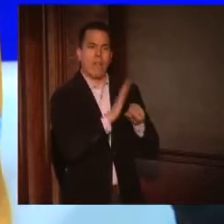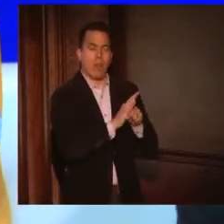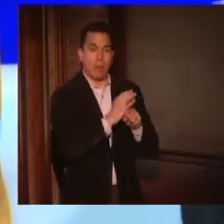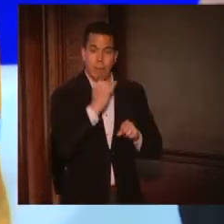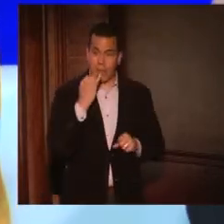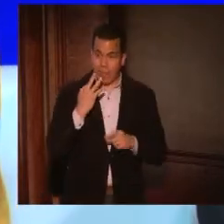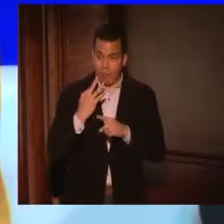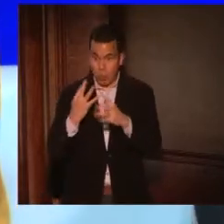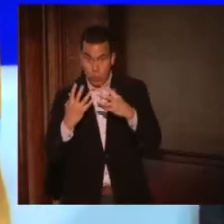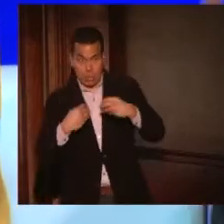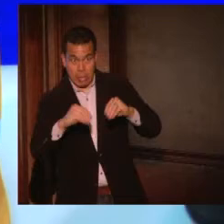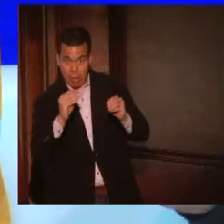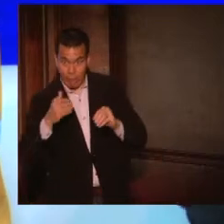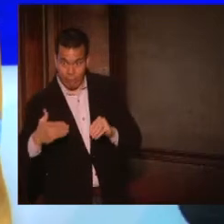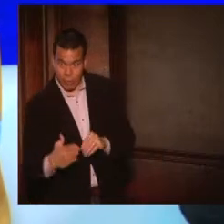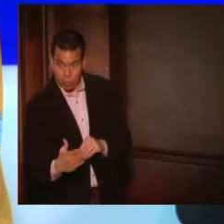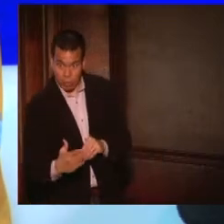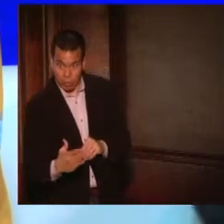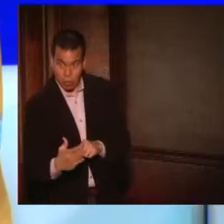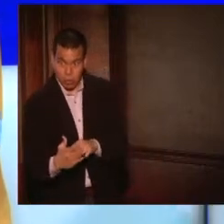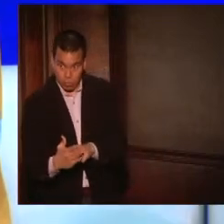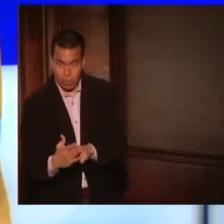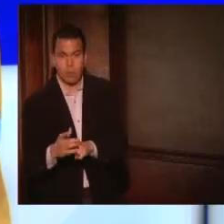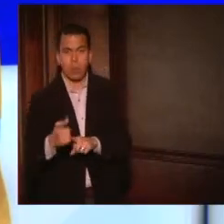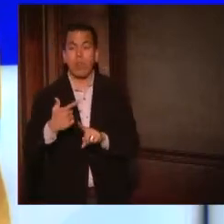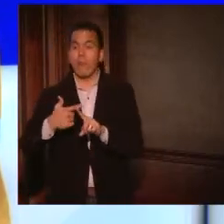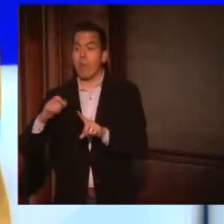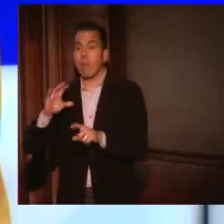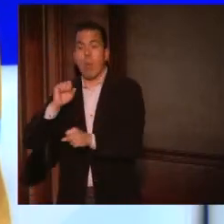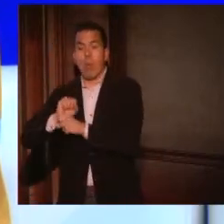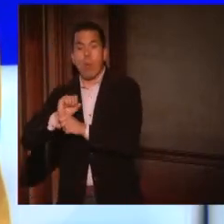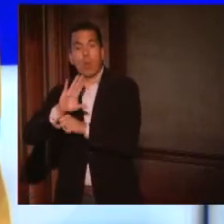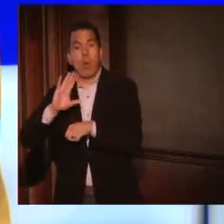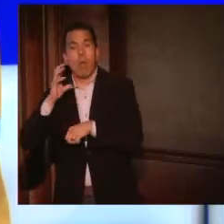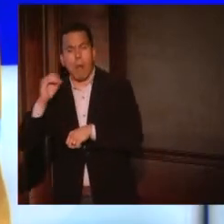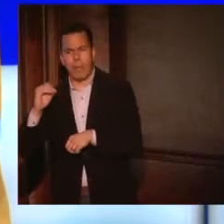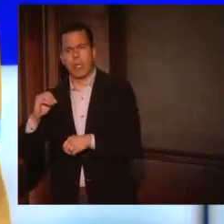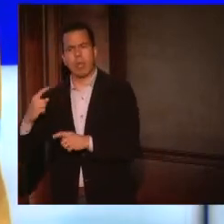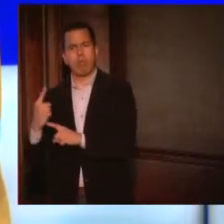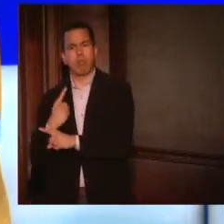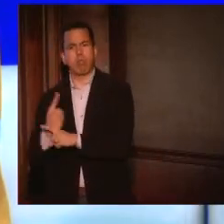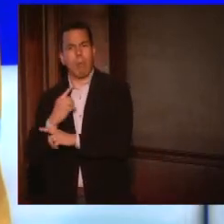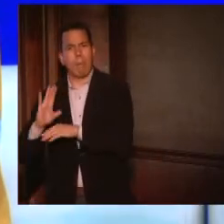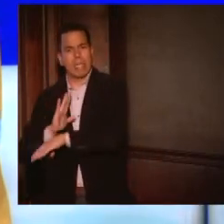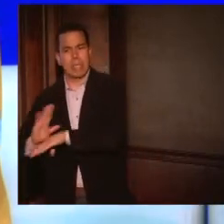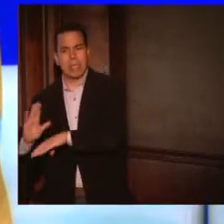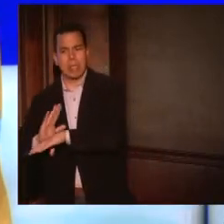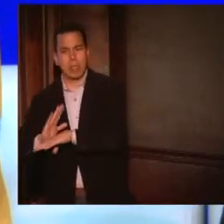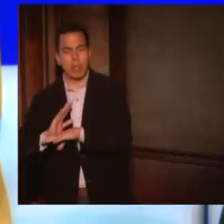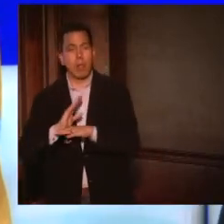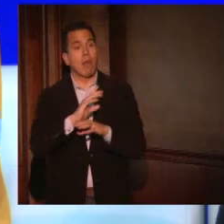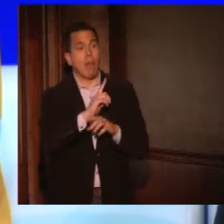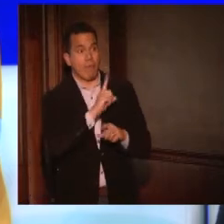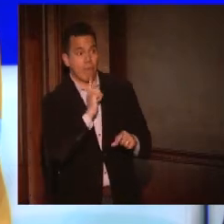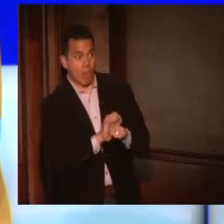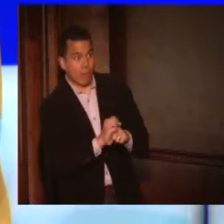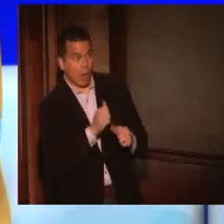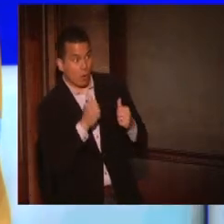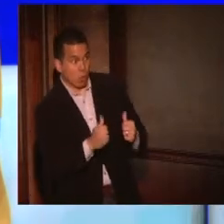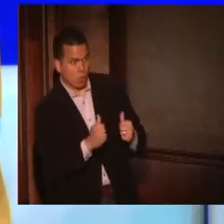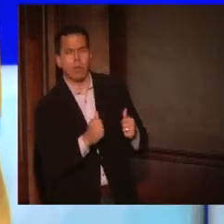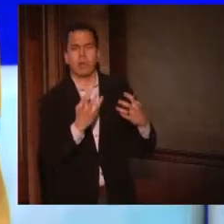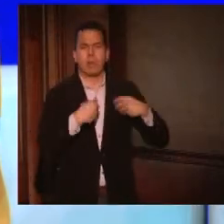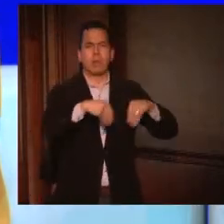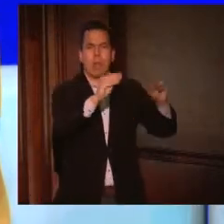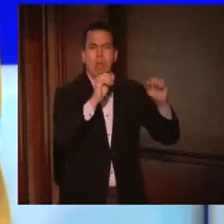license, meaning you are not using slave labor in the fishing market. And this is empowering for a number of reasons. One, it opens